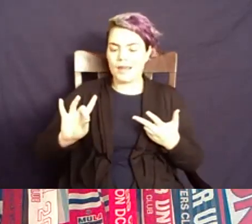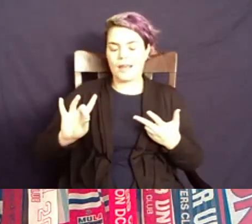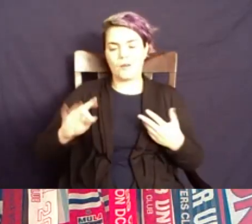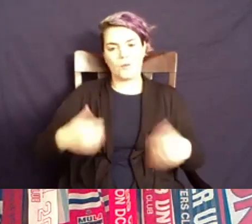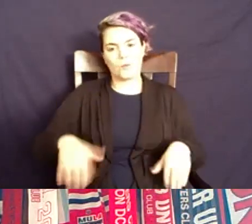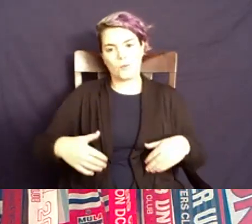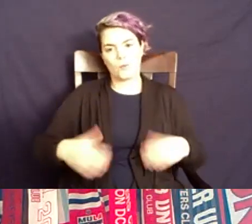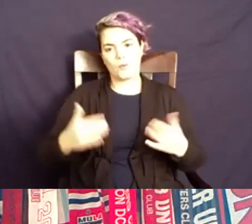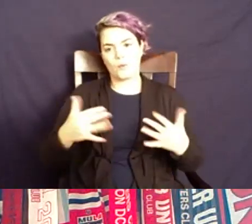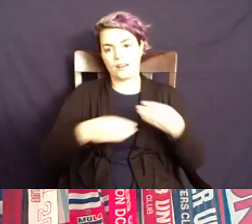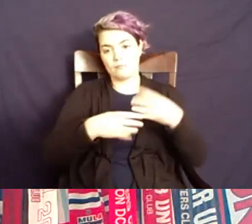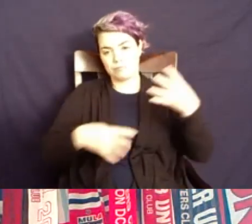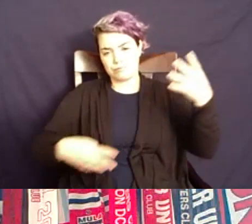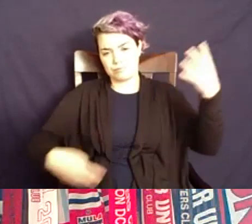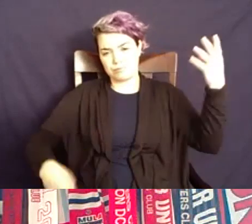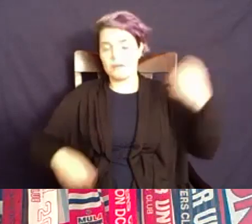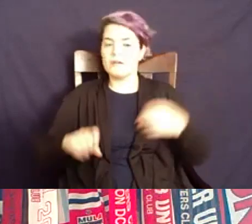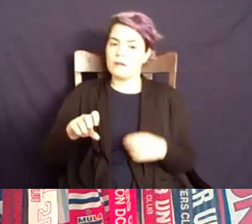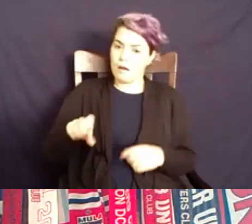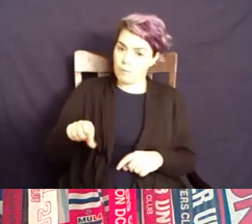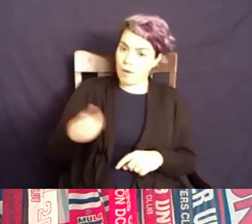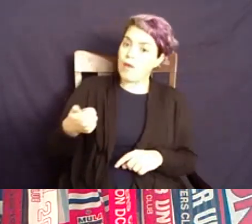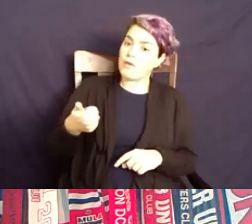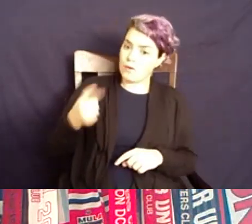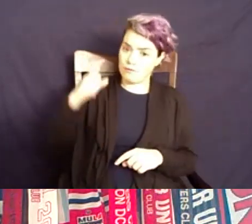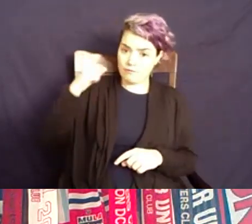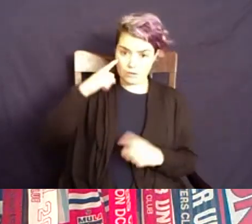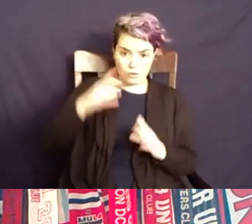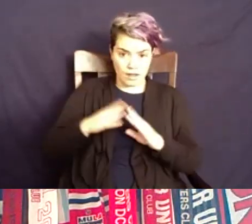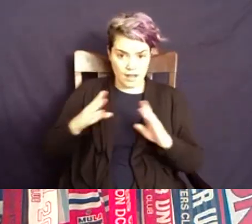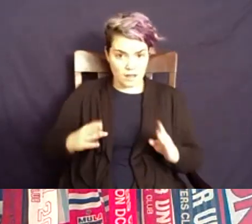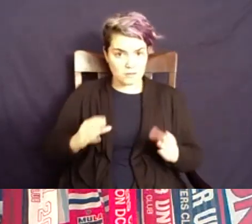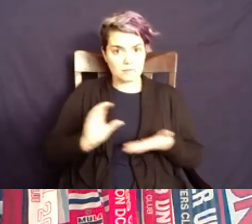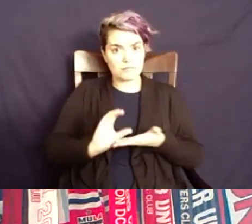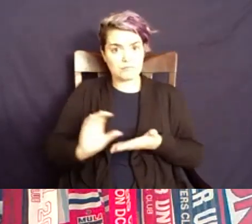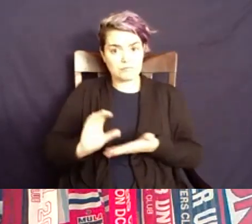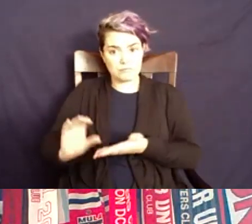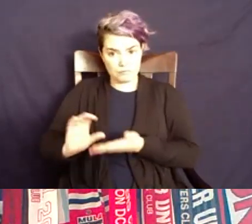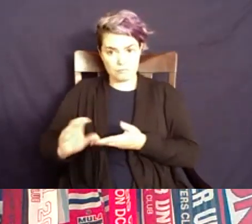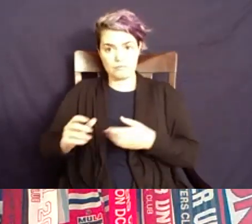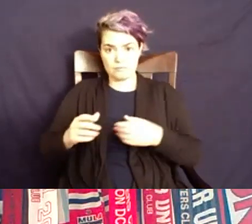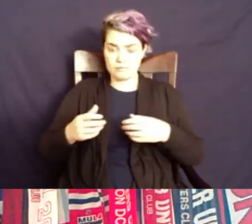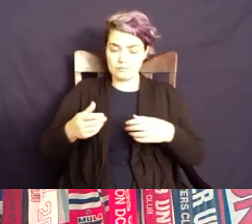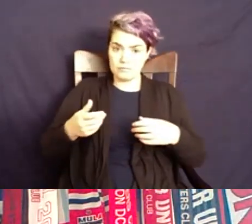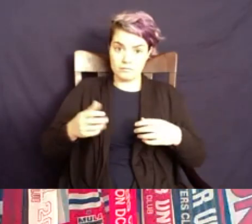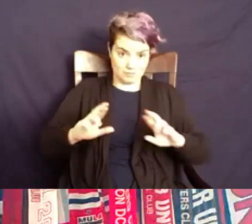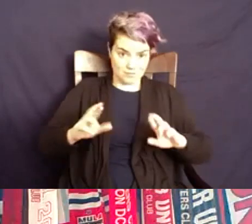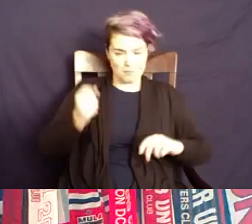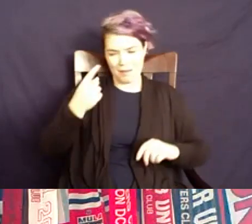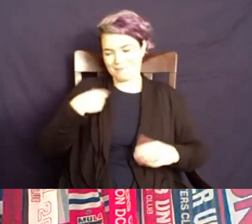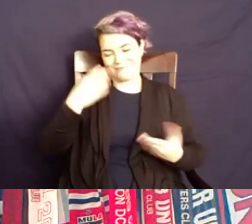housing subsidies that have been allocated as a result of some of the COVID relief stuff, but, you know, never